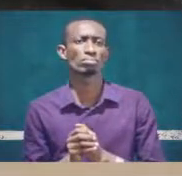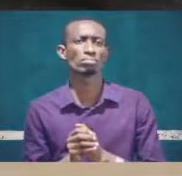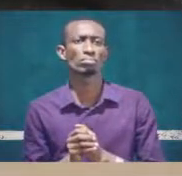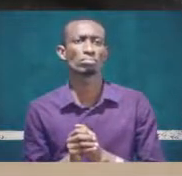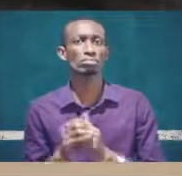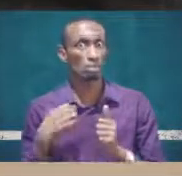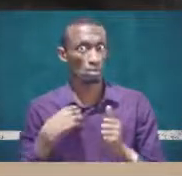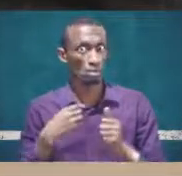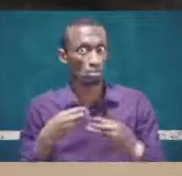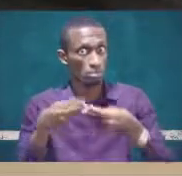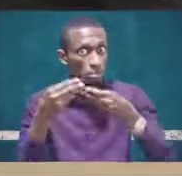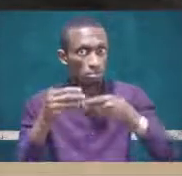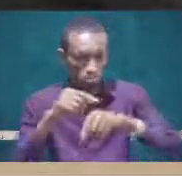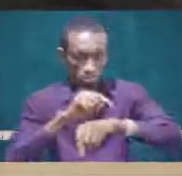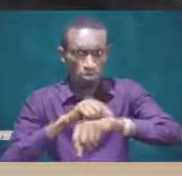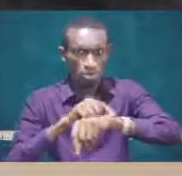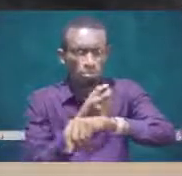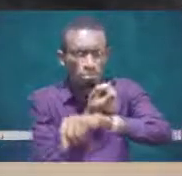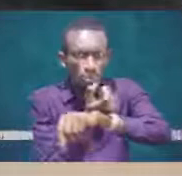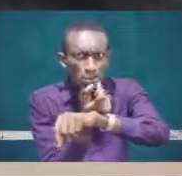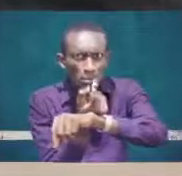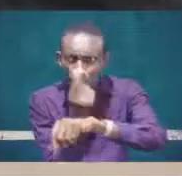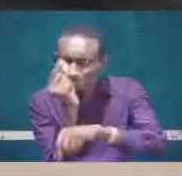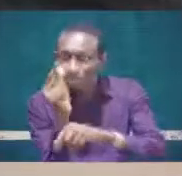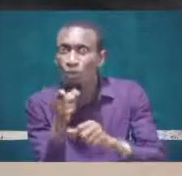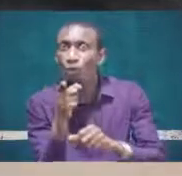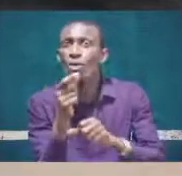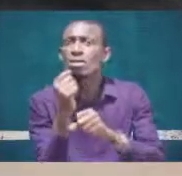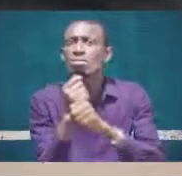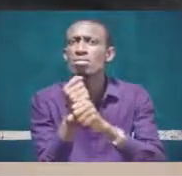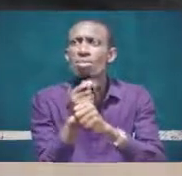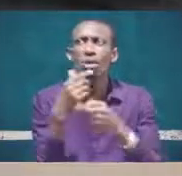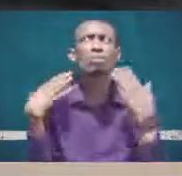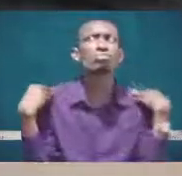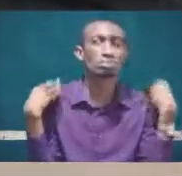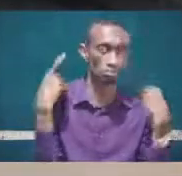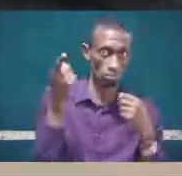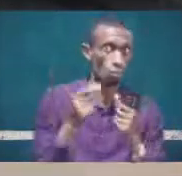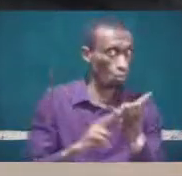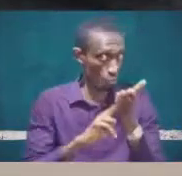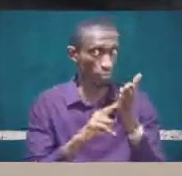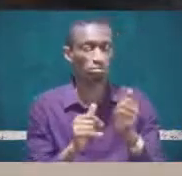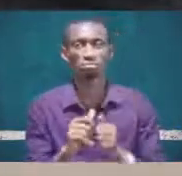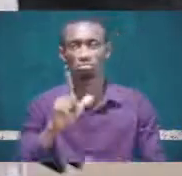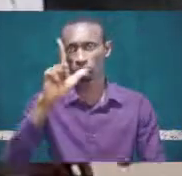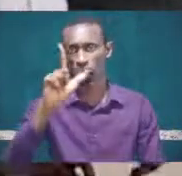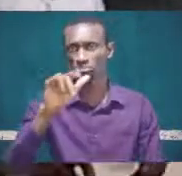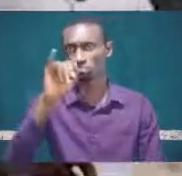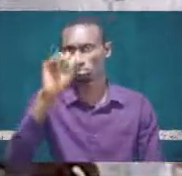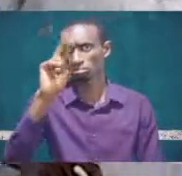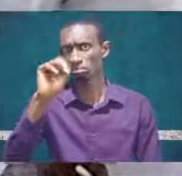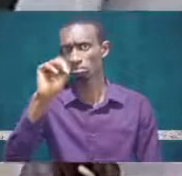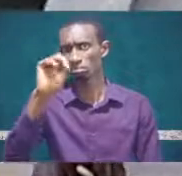I give you few seconds to evaluate that integral using the linearization.